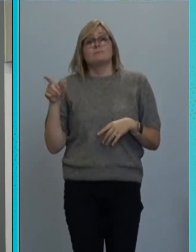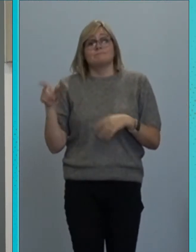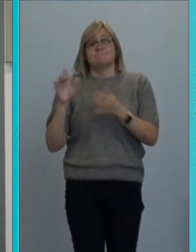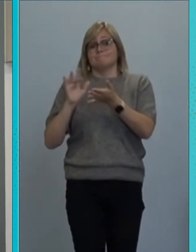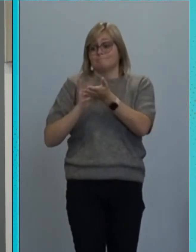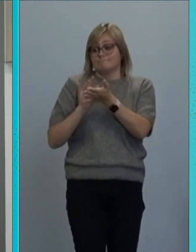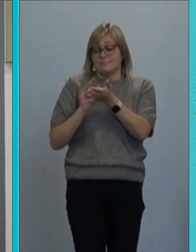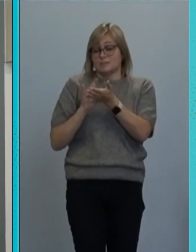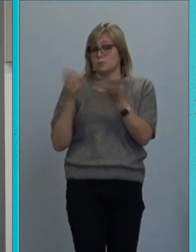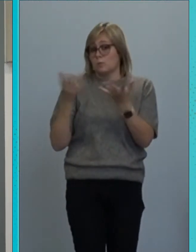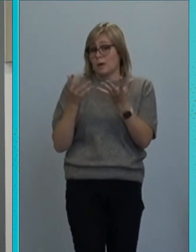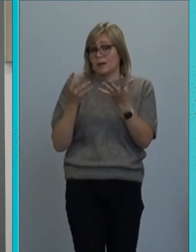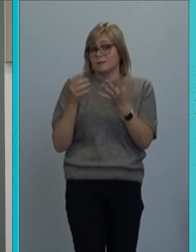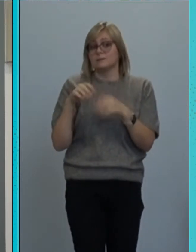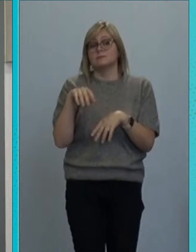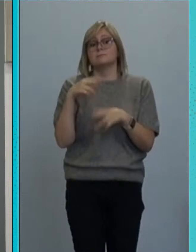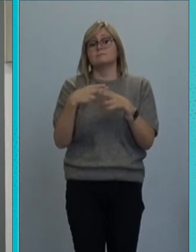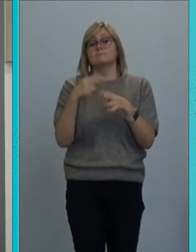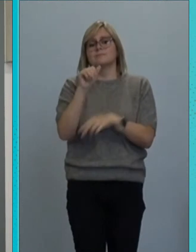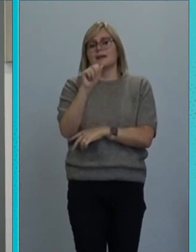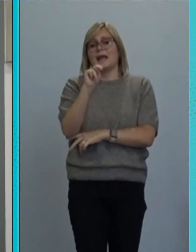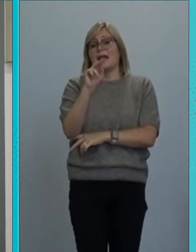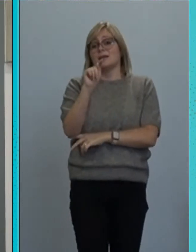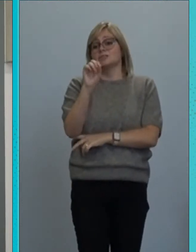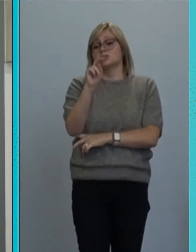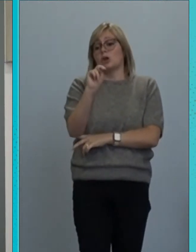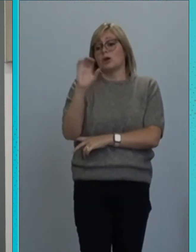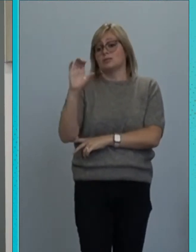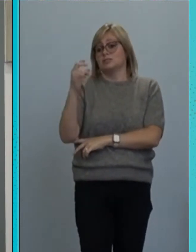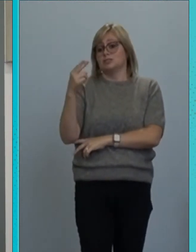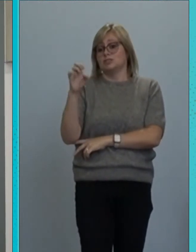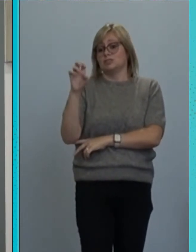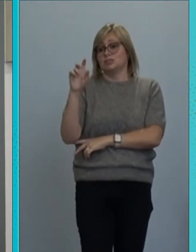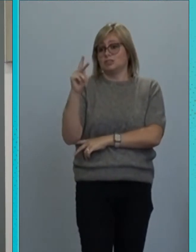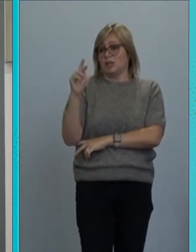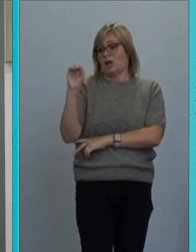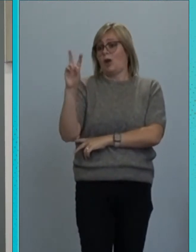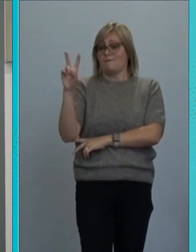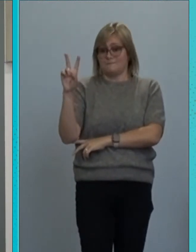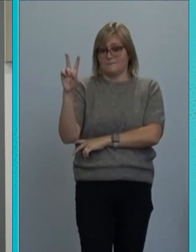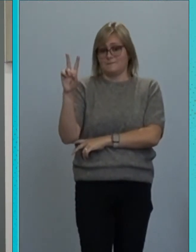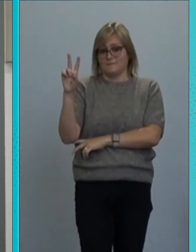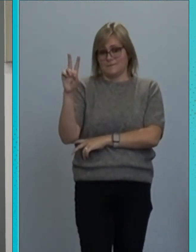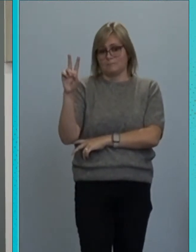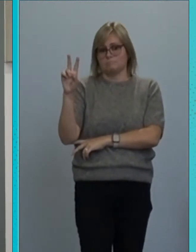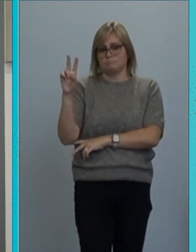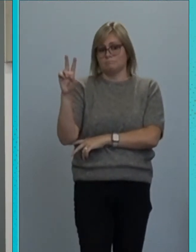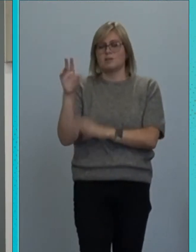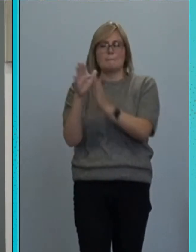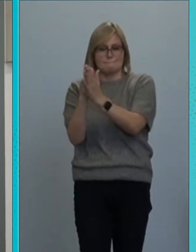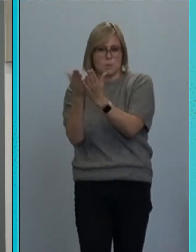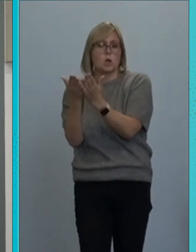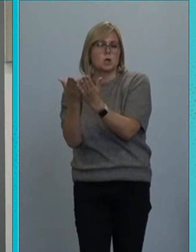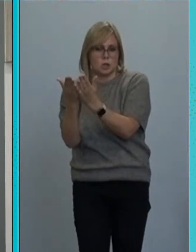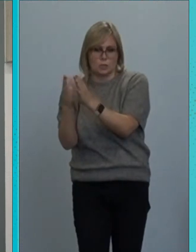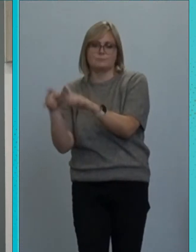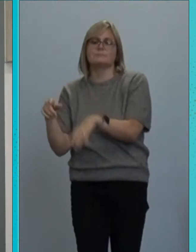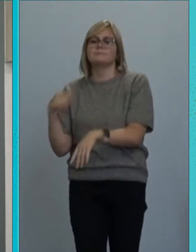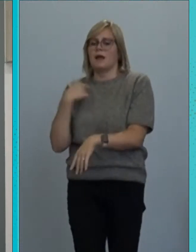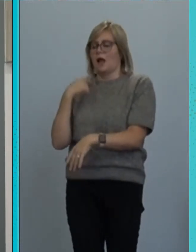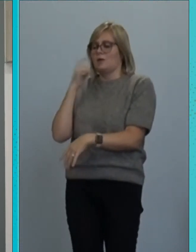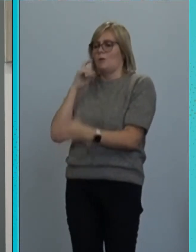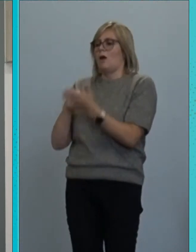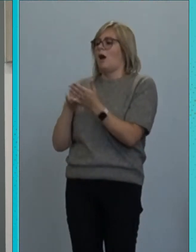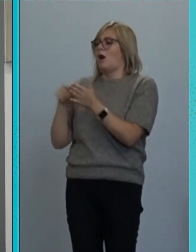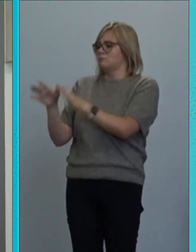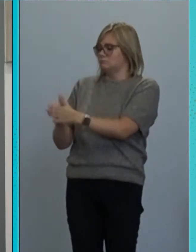name of Anton Chekhov. I picked up a book of the Russian writer's